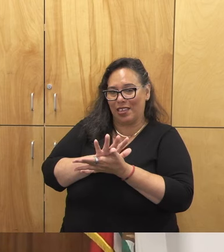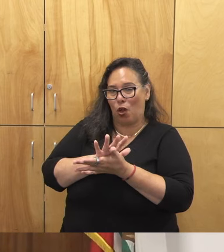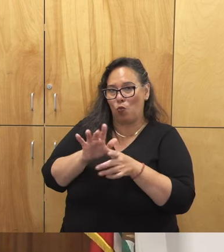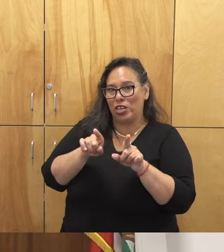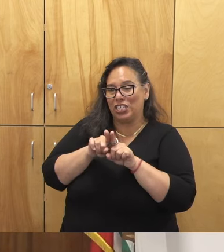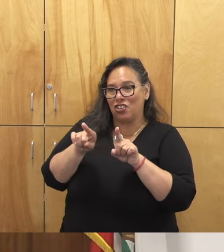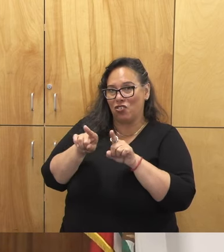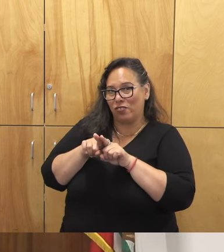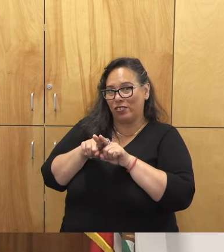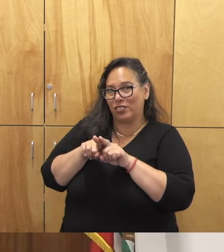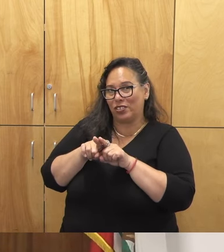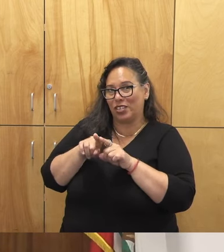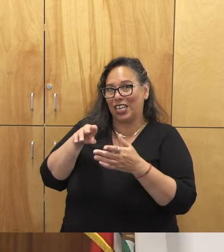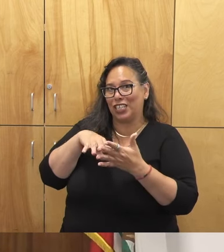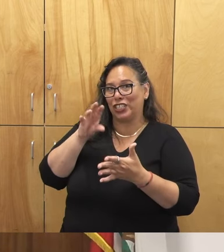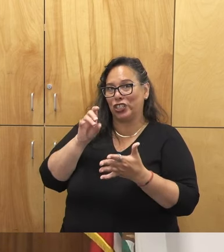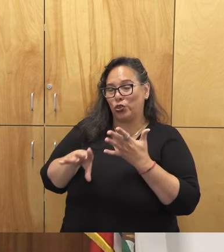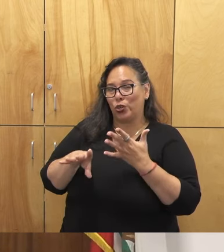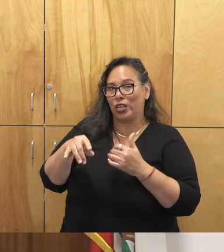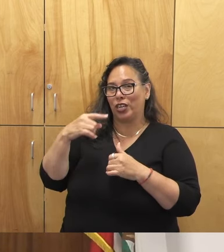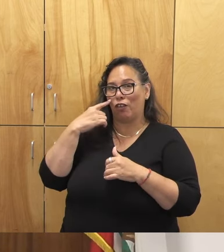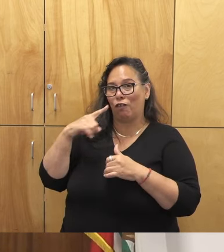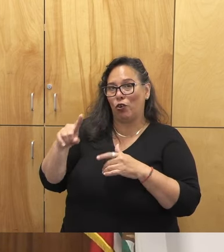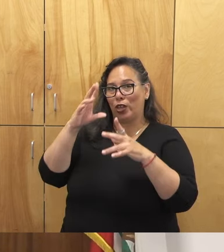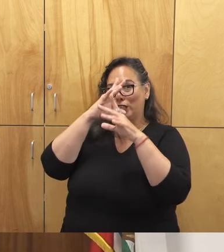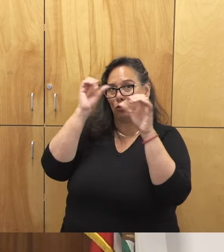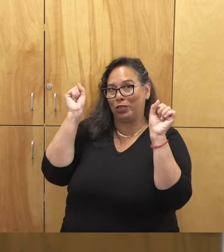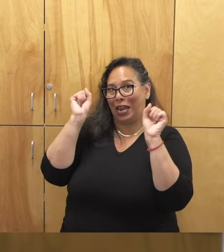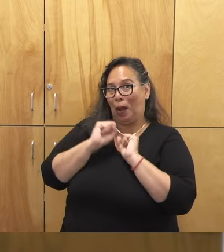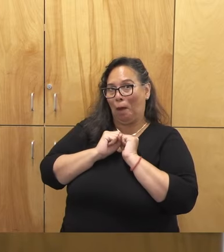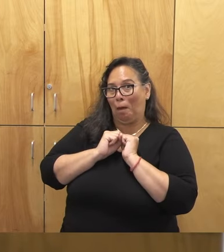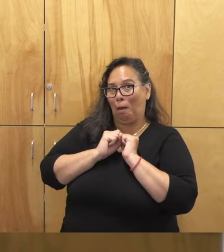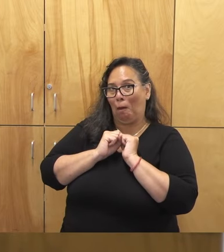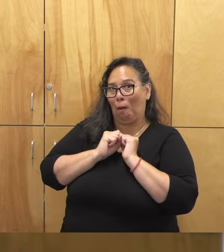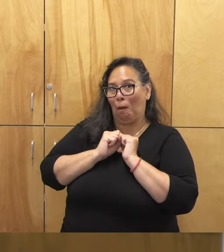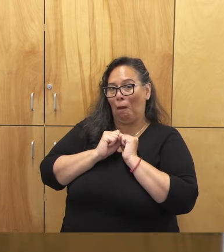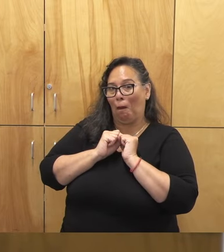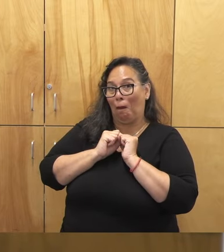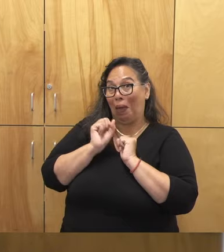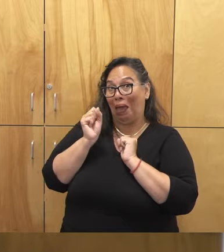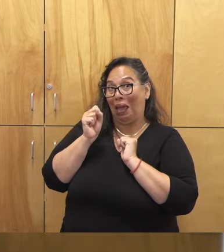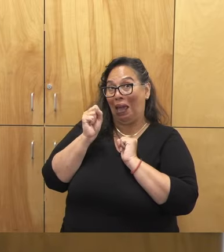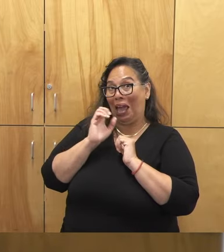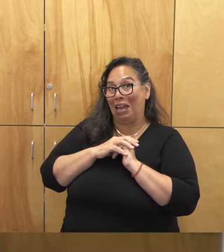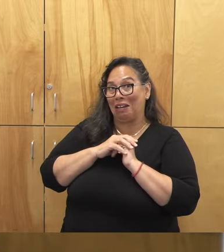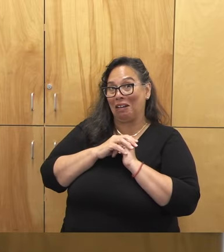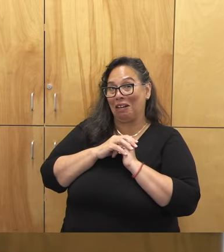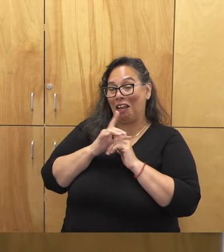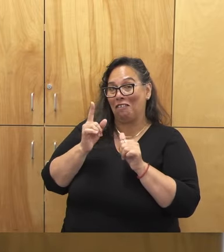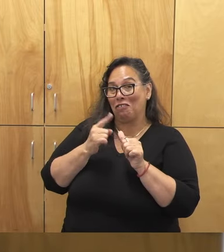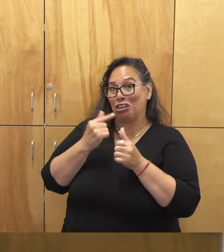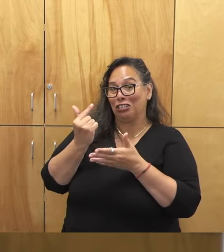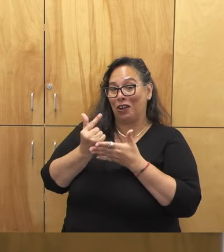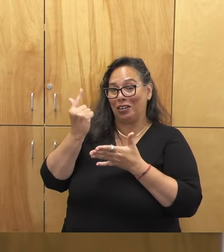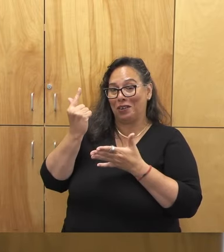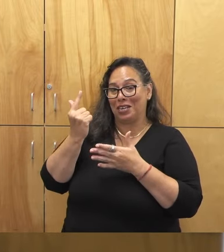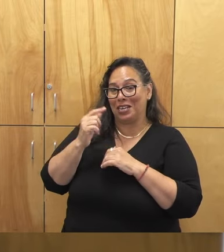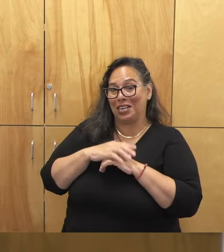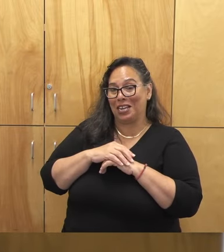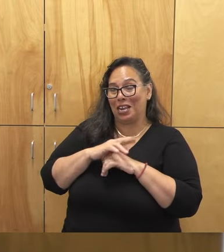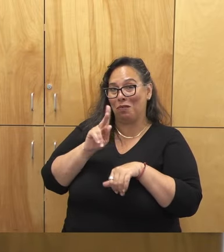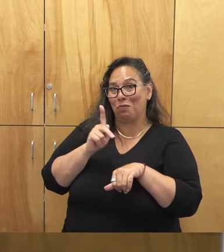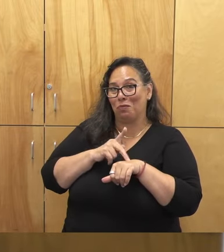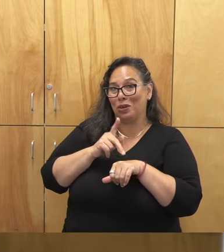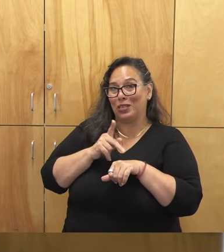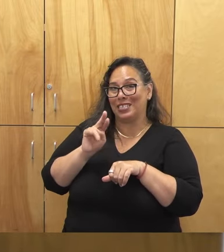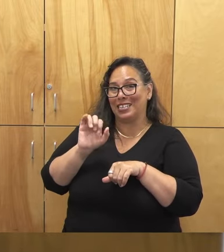also a student for the superintendent. Yeah, she had her first graduation in Principal Nock,